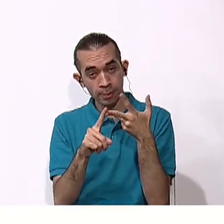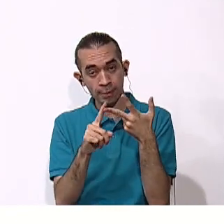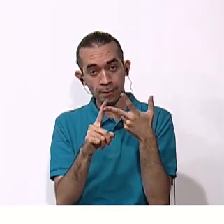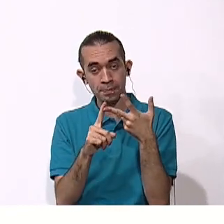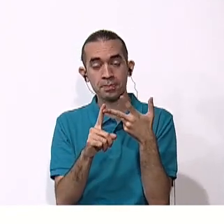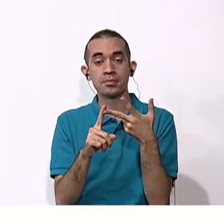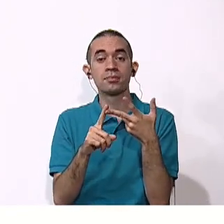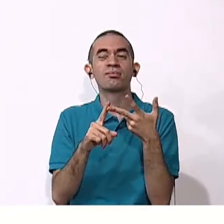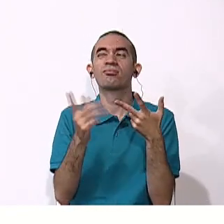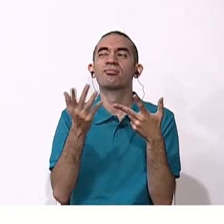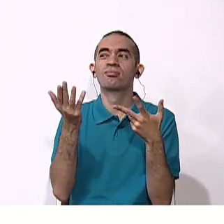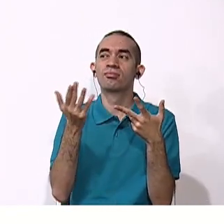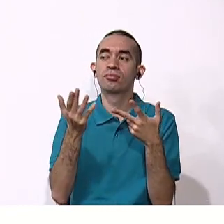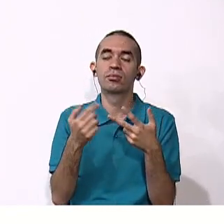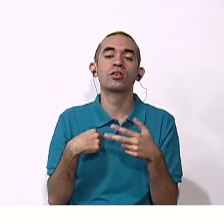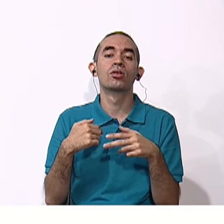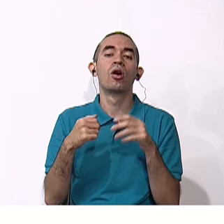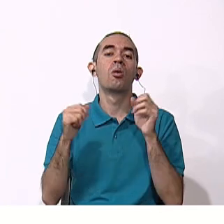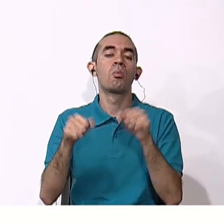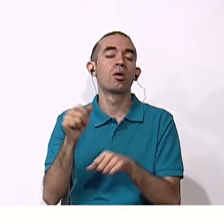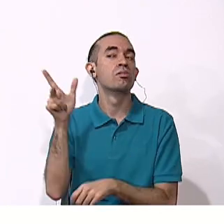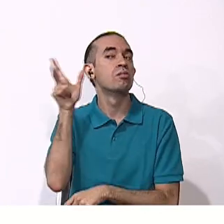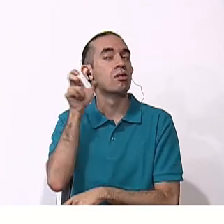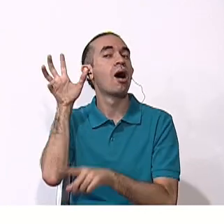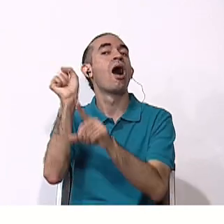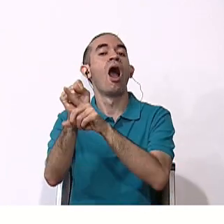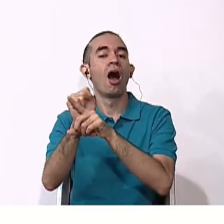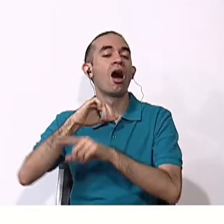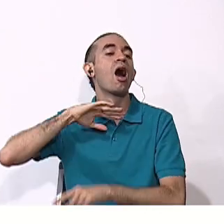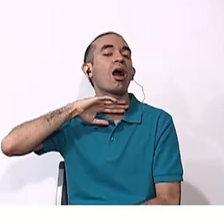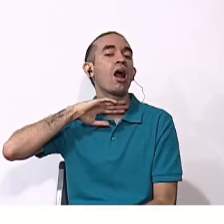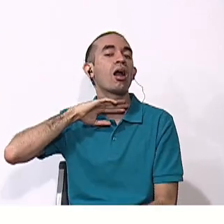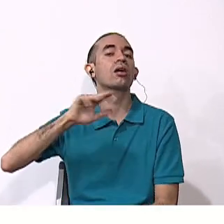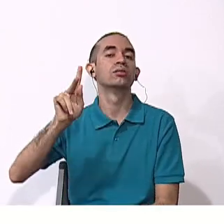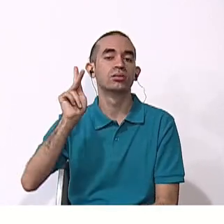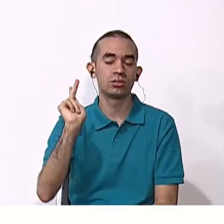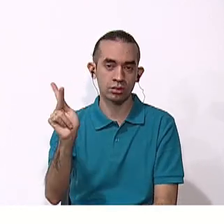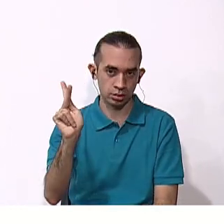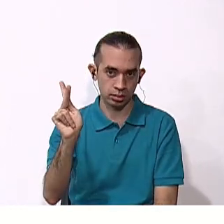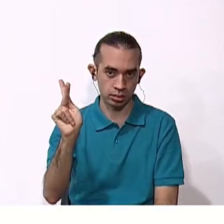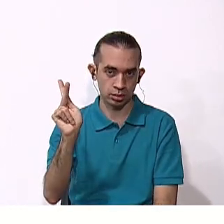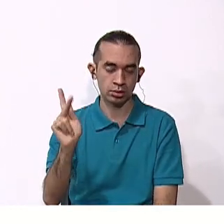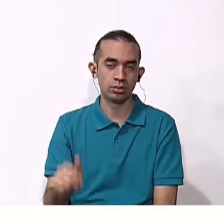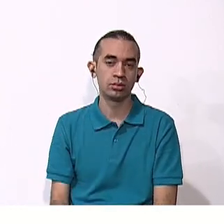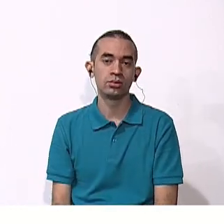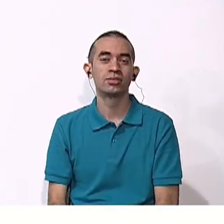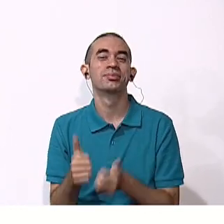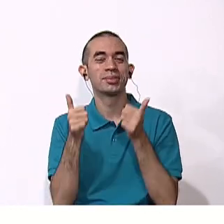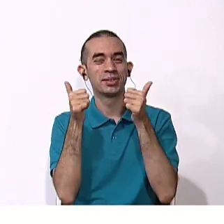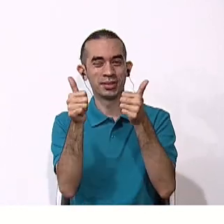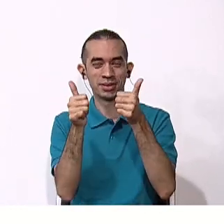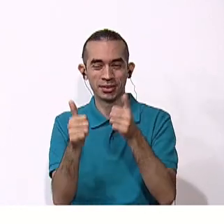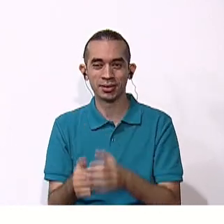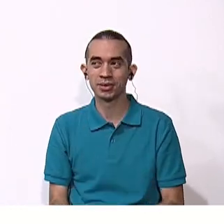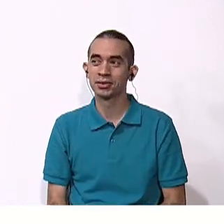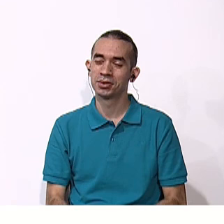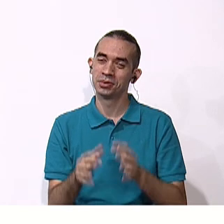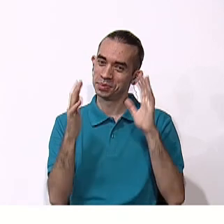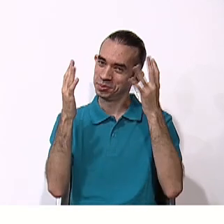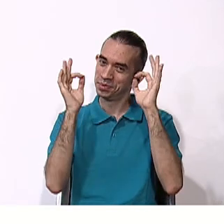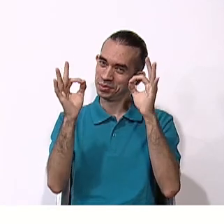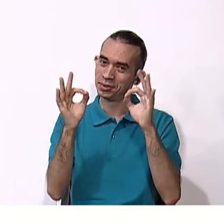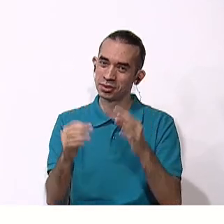we have I can identify the sound k. Okay,